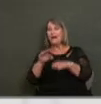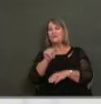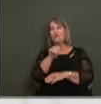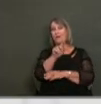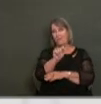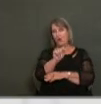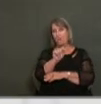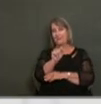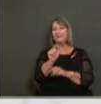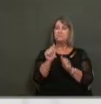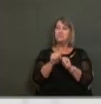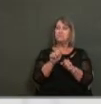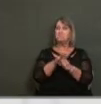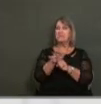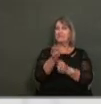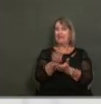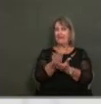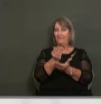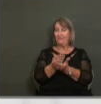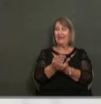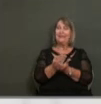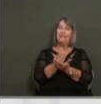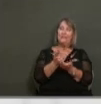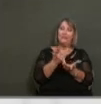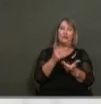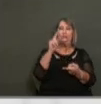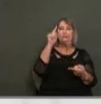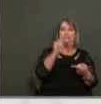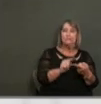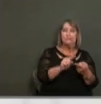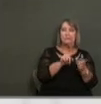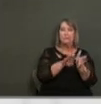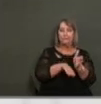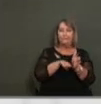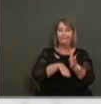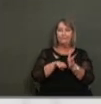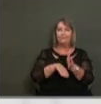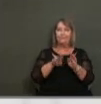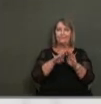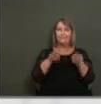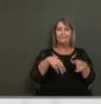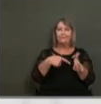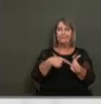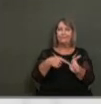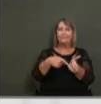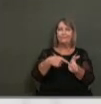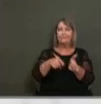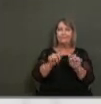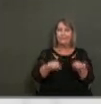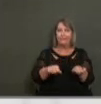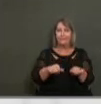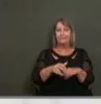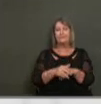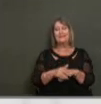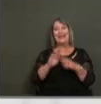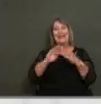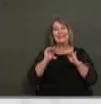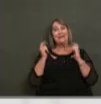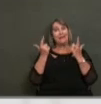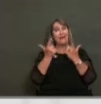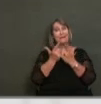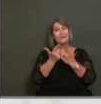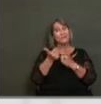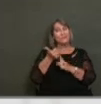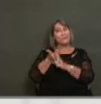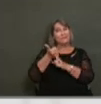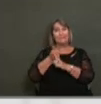with this funding to be able to address affordable housing needs in our community. The City Council is very committed